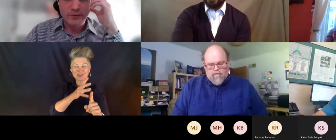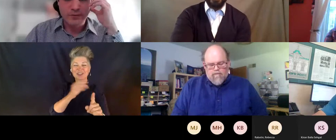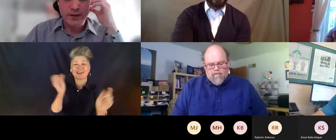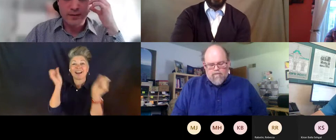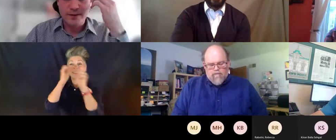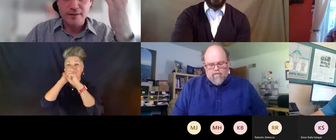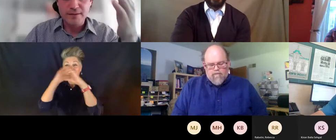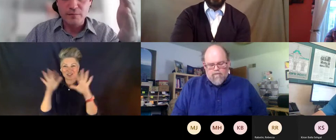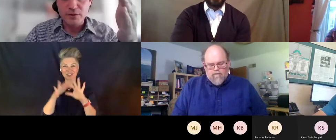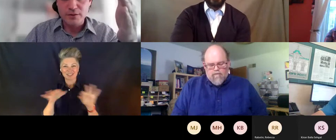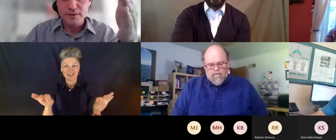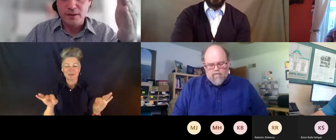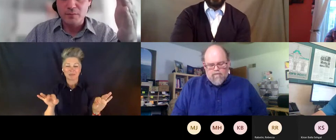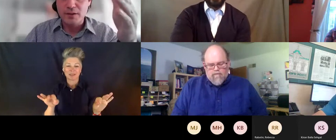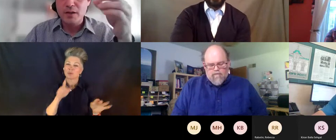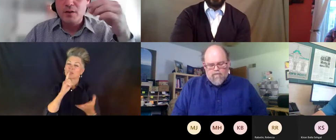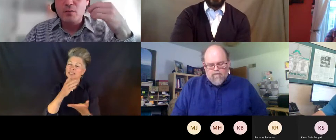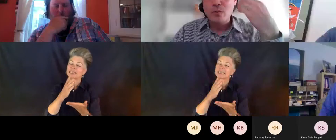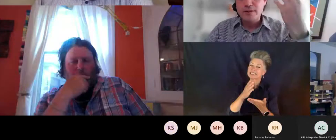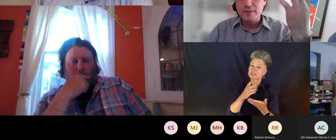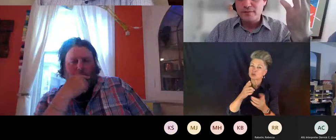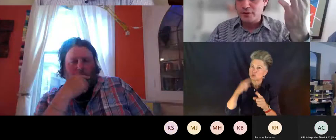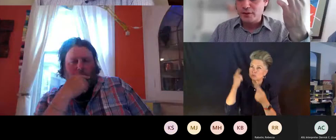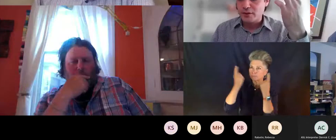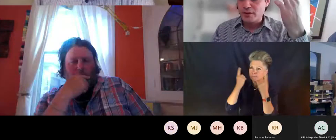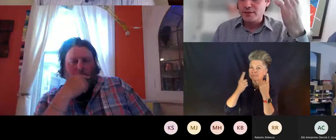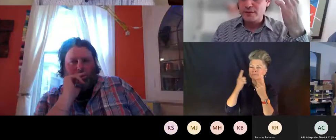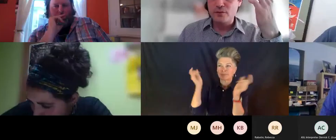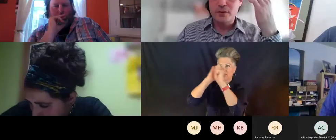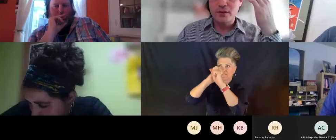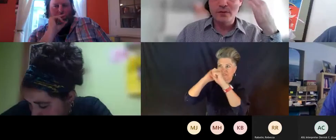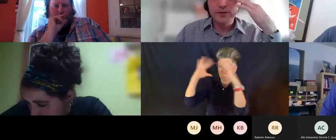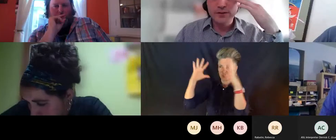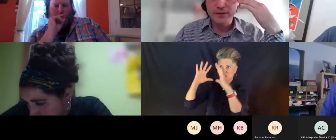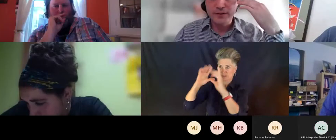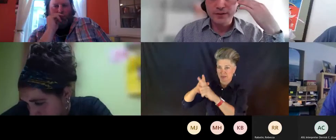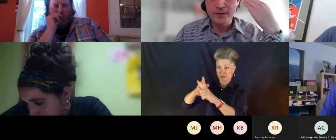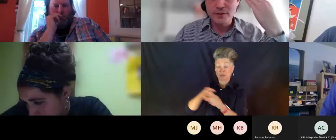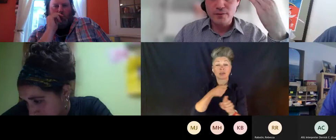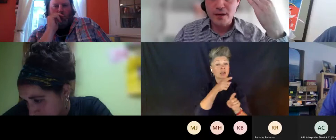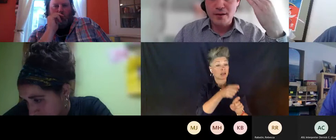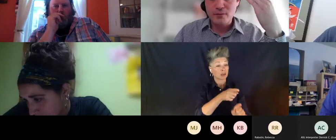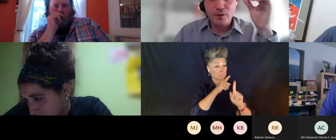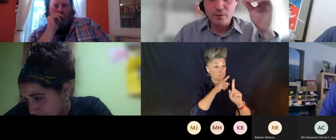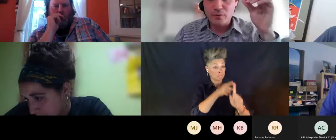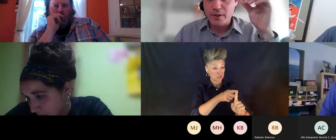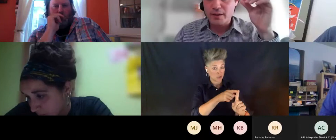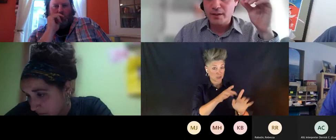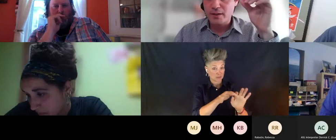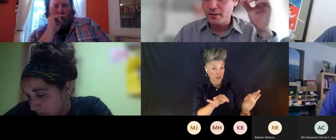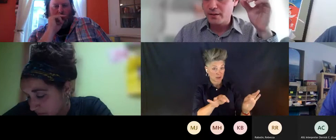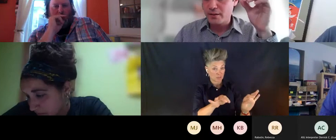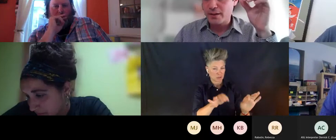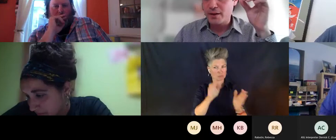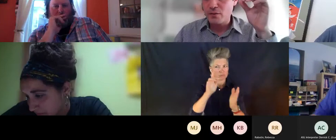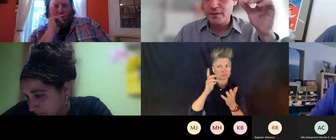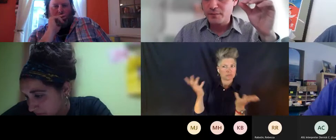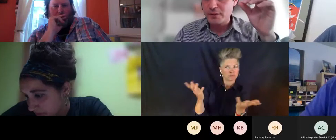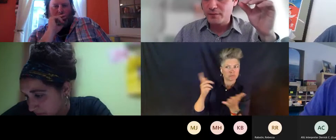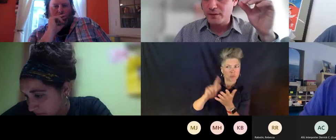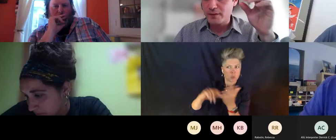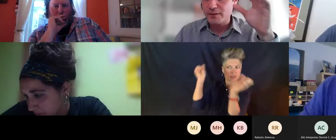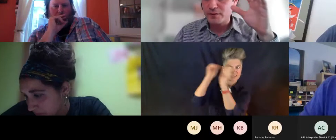about a vision, right? Like, this is the mission statement. What is the vision? And so in order to do that real quick,